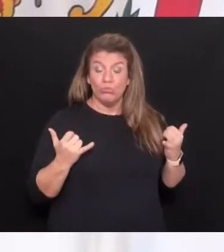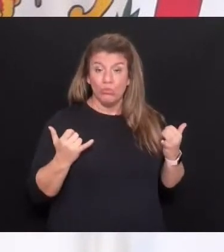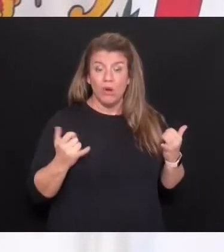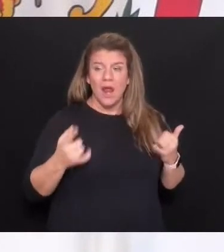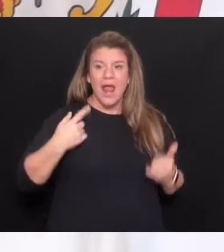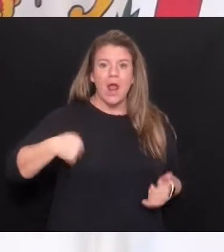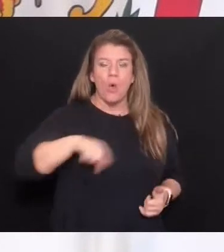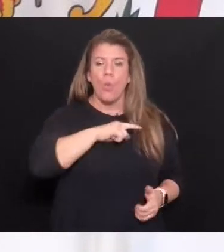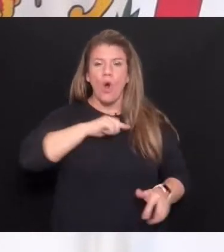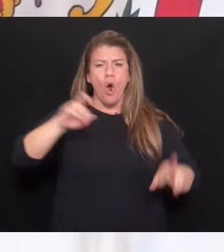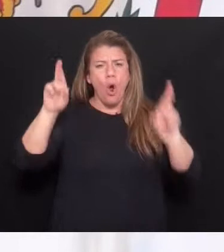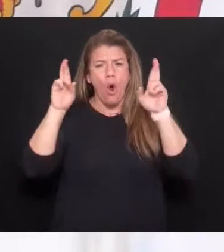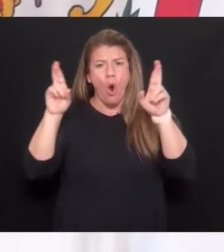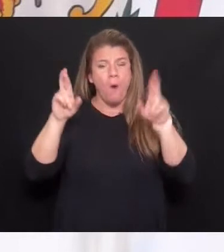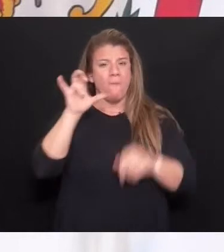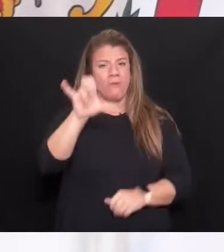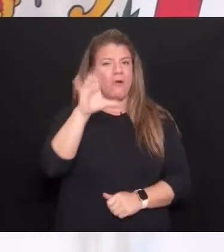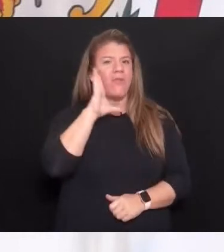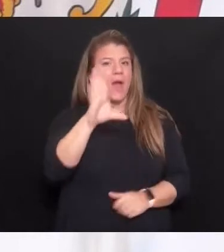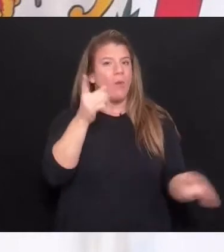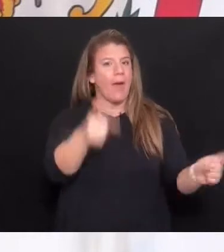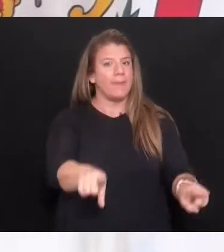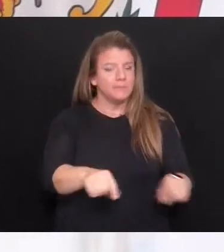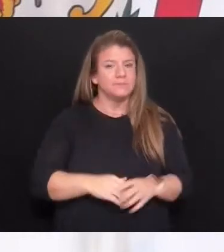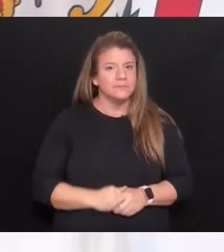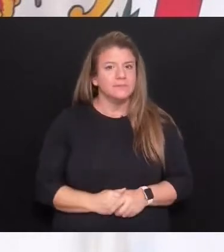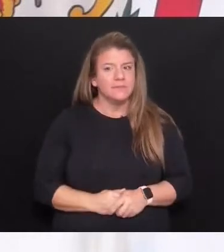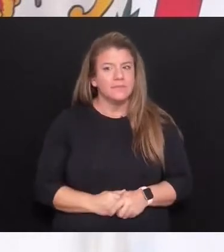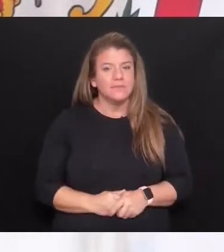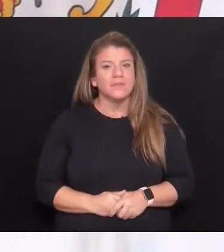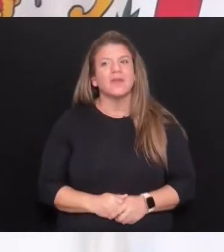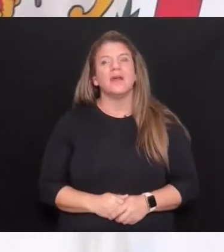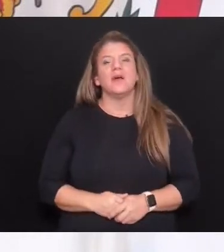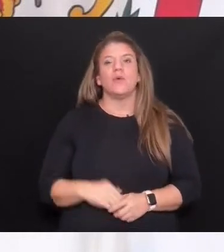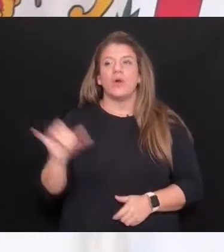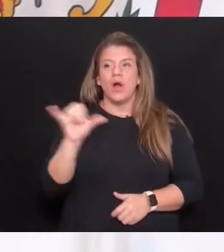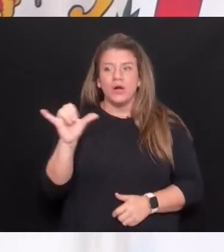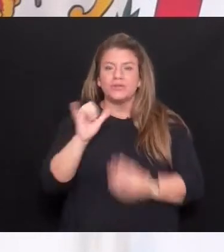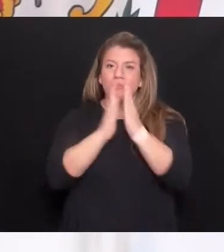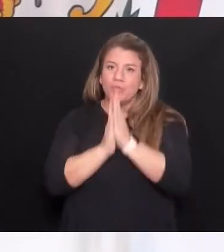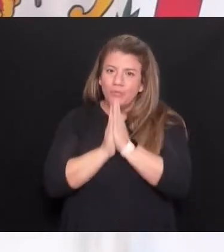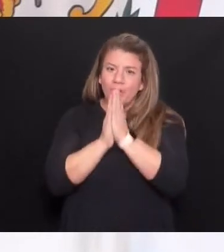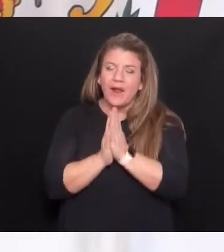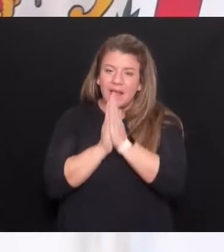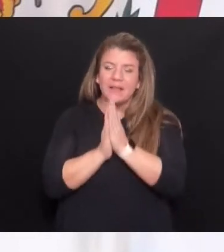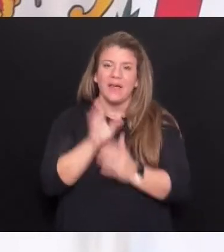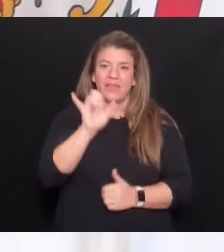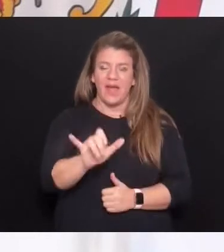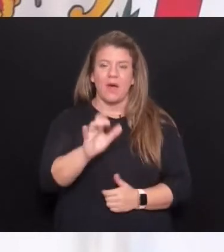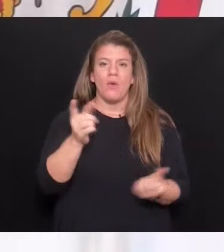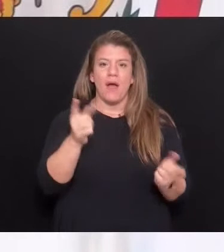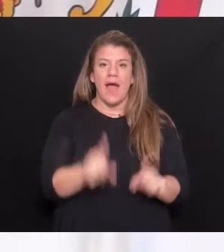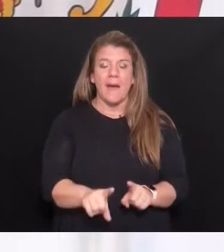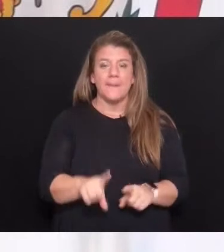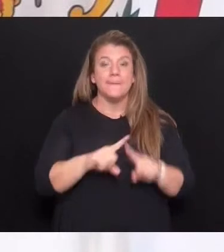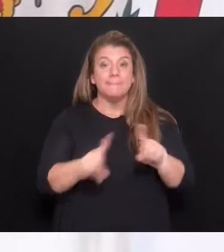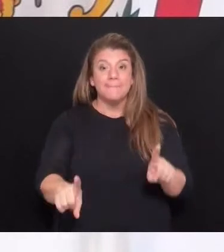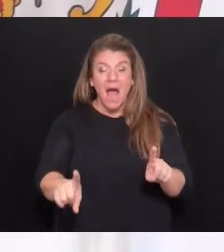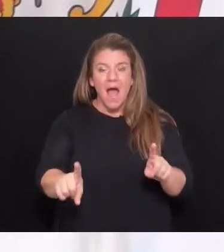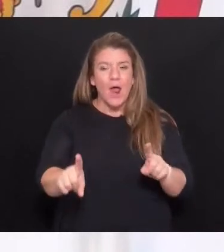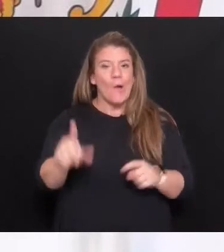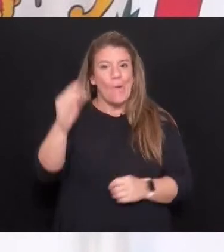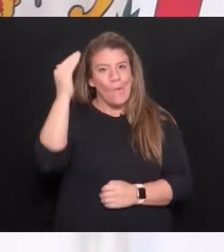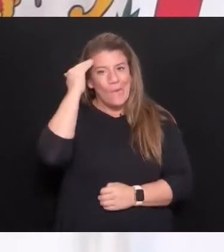very hopeful that that's going to happen, along with being very prayerful. But at the same time, we know